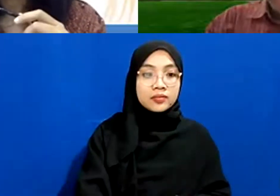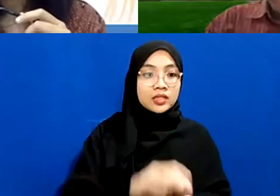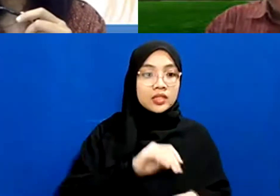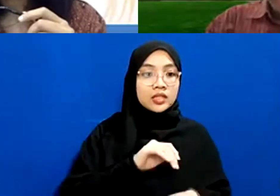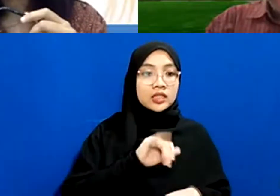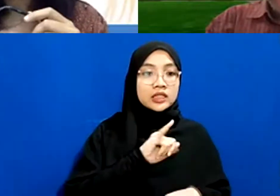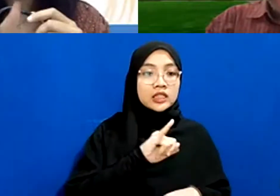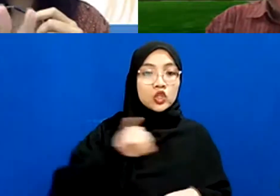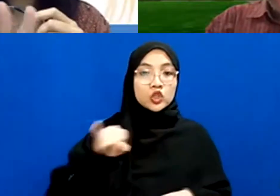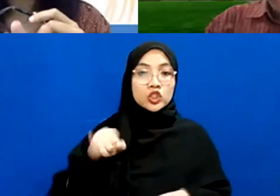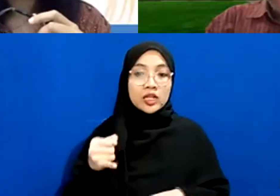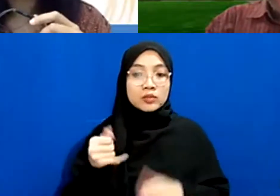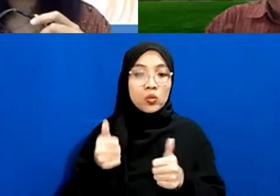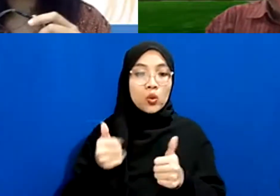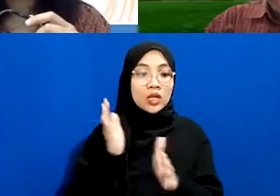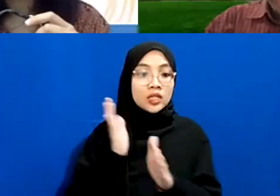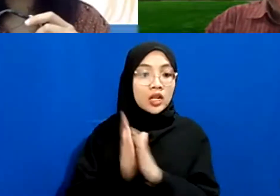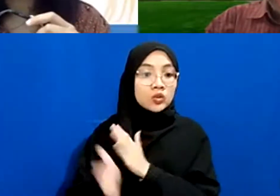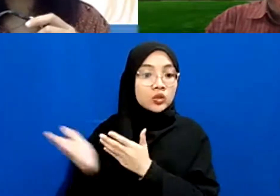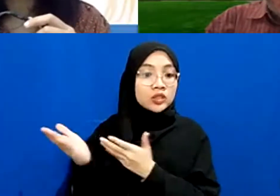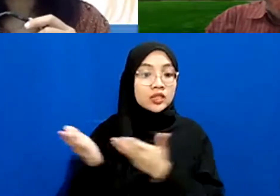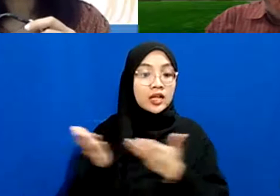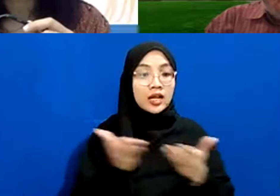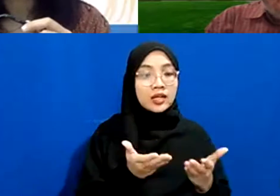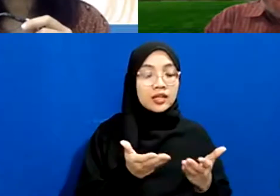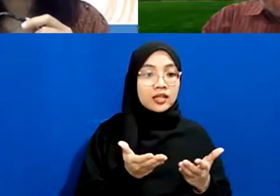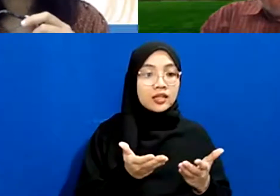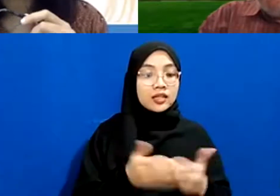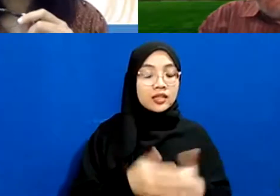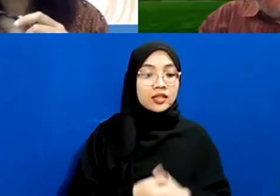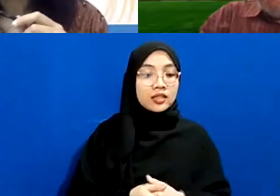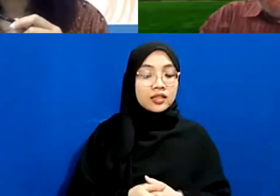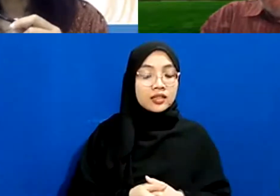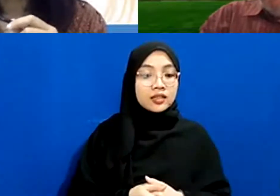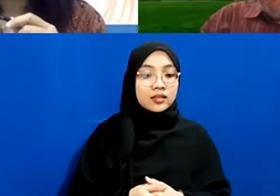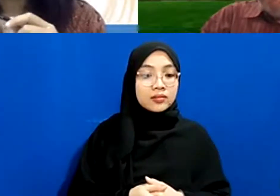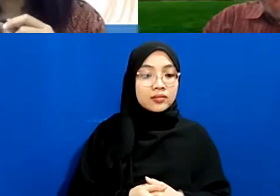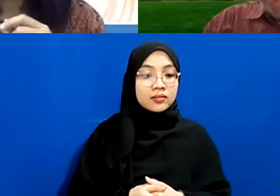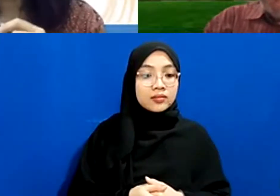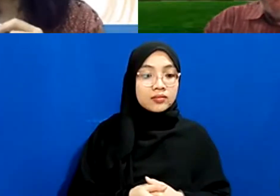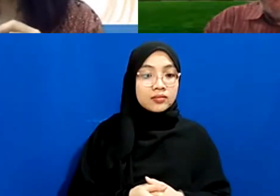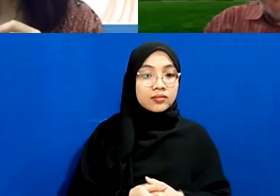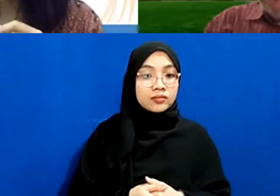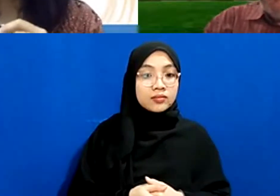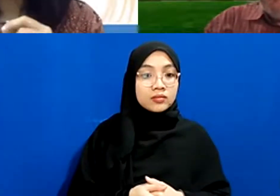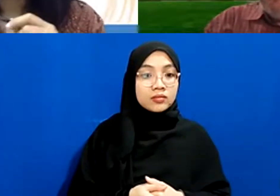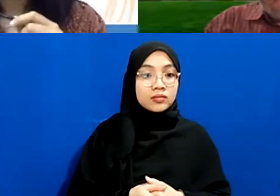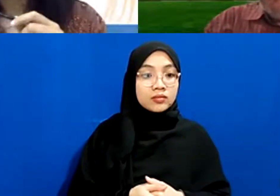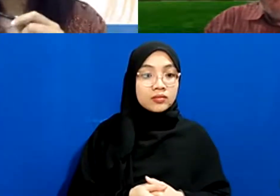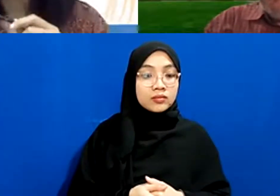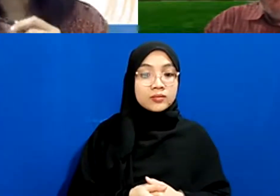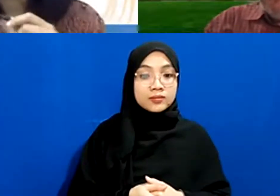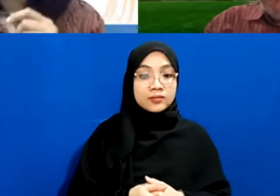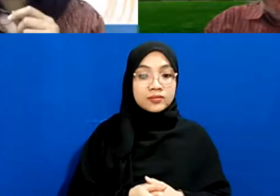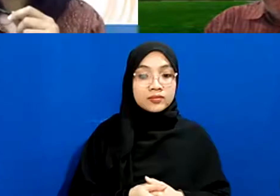I please put you later? Yeah. So that we can give opportunity for